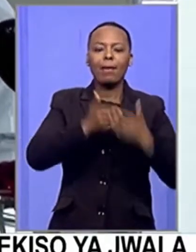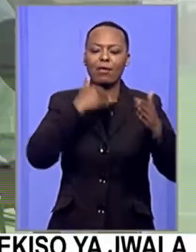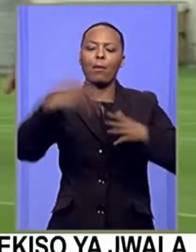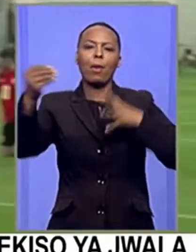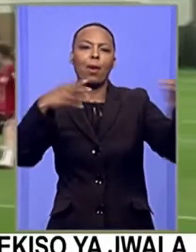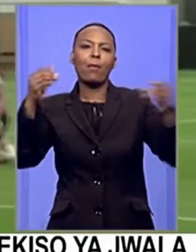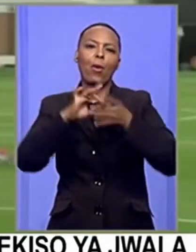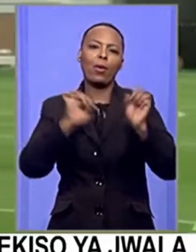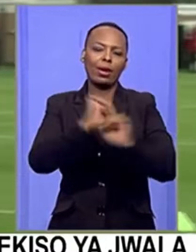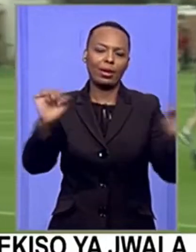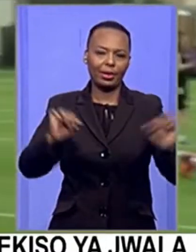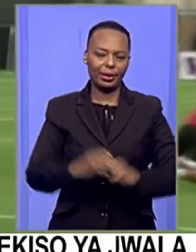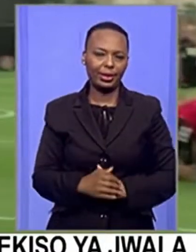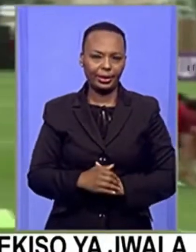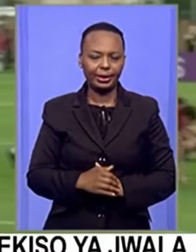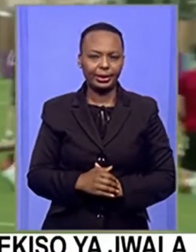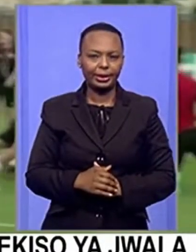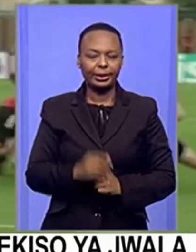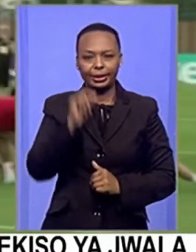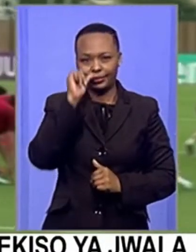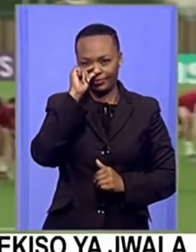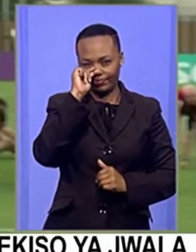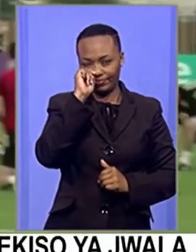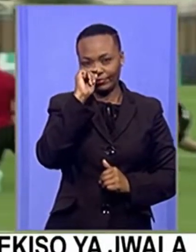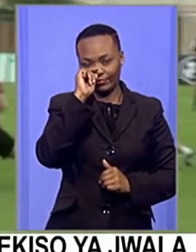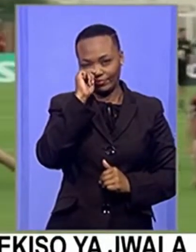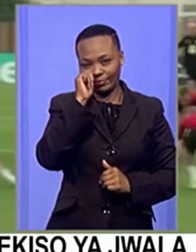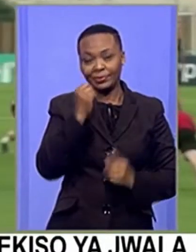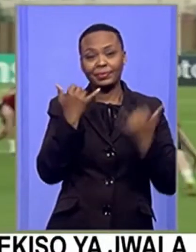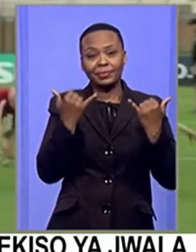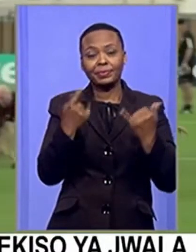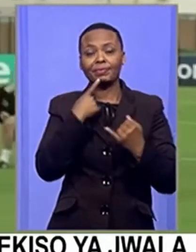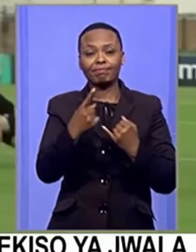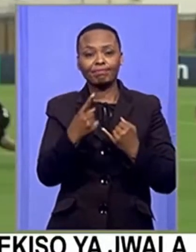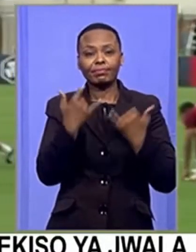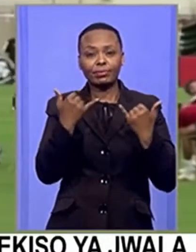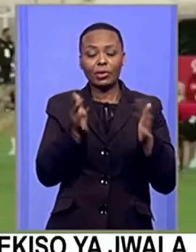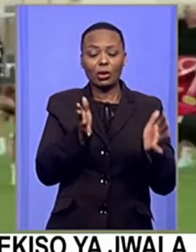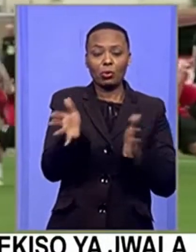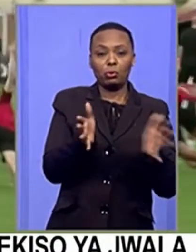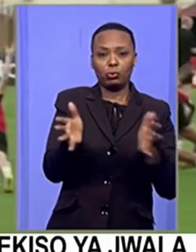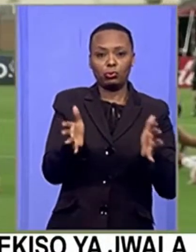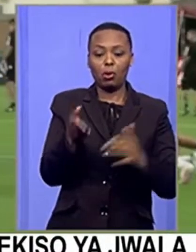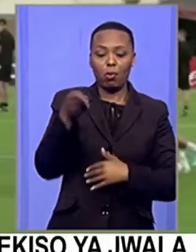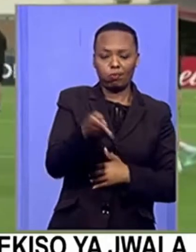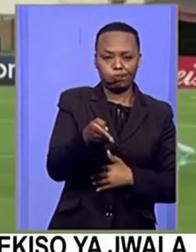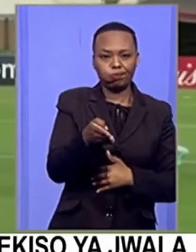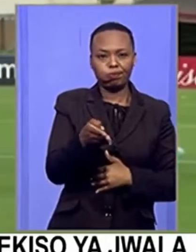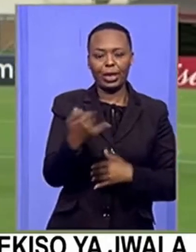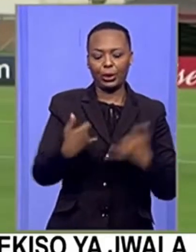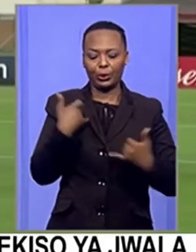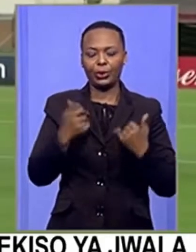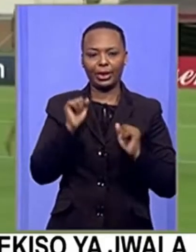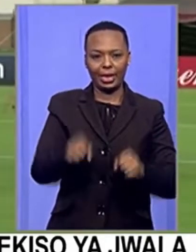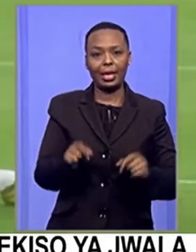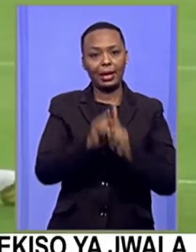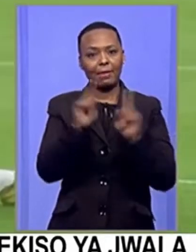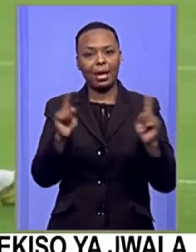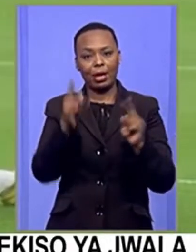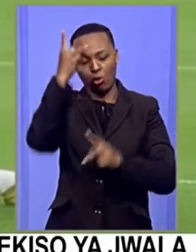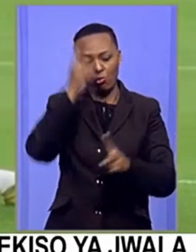leave. Boiphihlelo bohle ba Mohope wa Lefatshe bo keke ba phetwa ka ntle ho bolo ya maoto le baleng. Le ha o le jwalo, Professor University